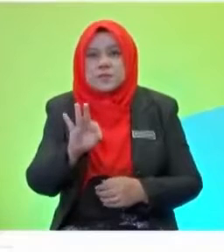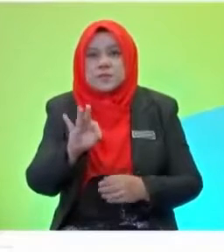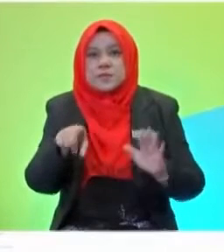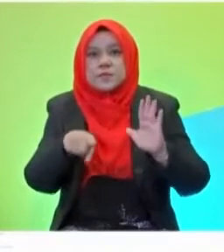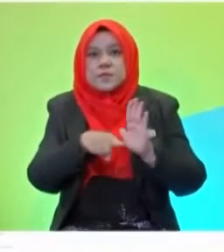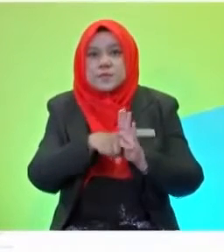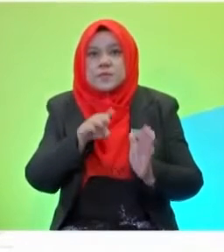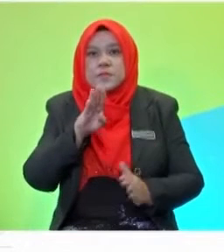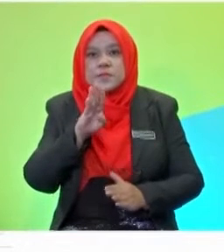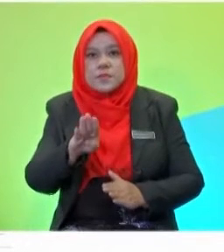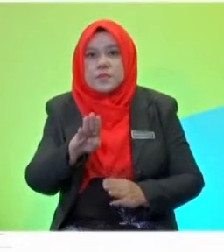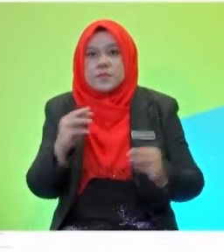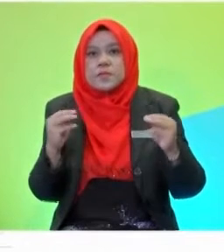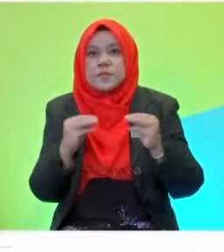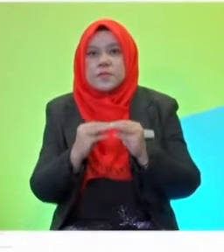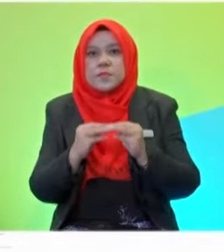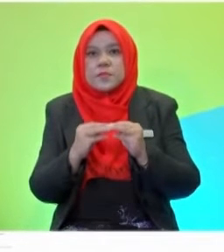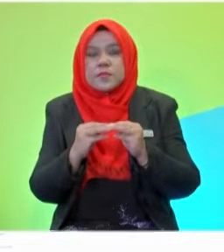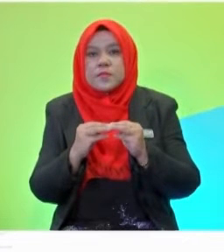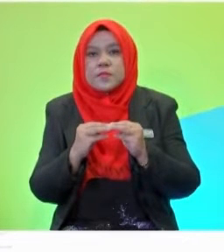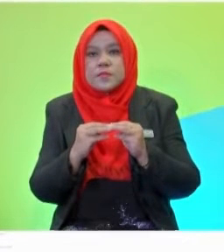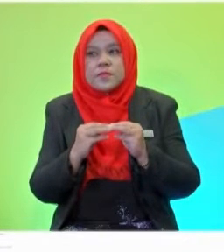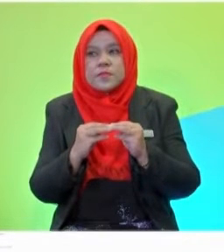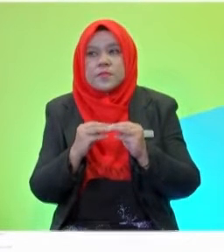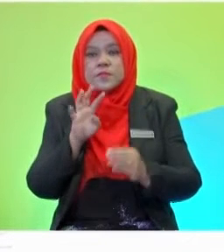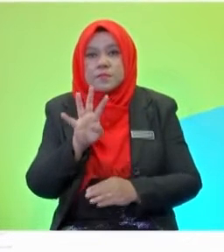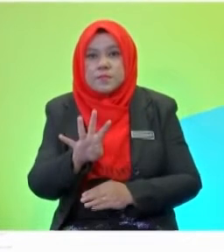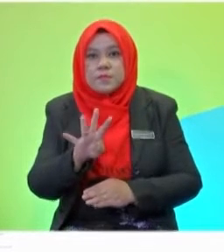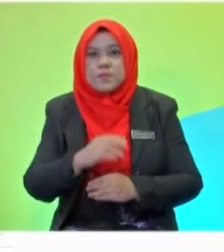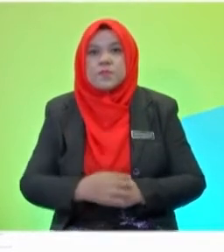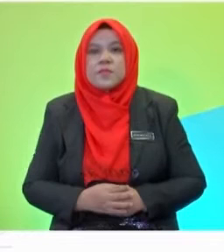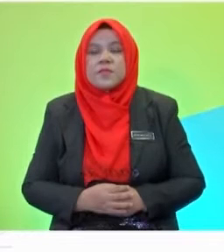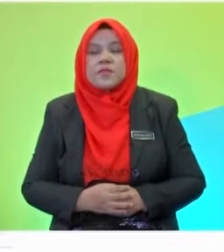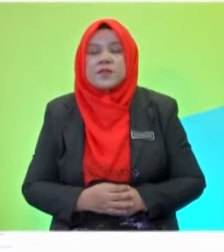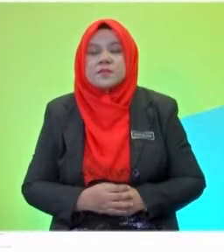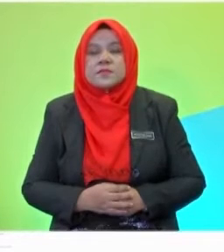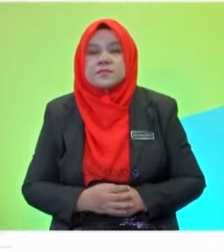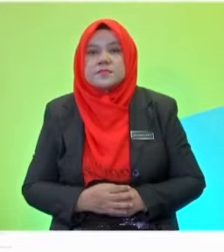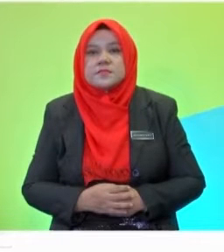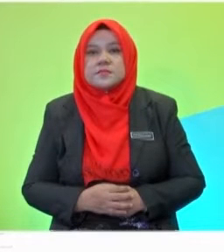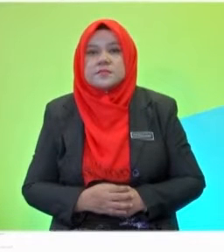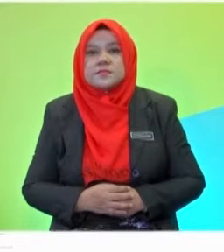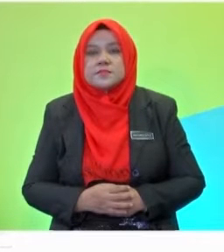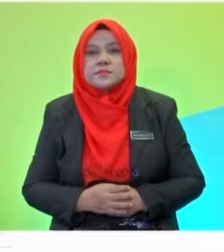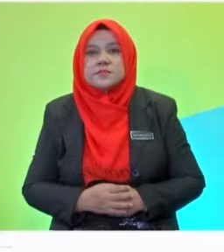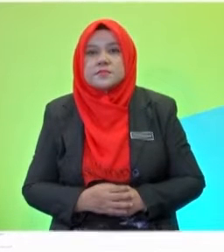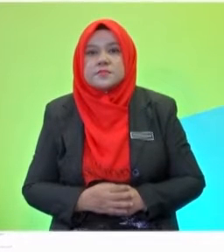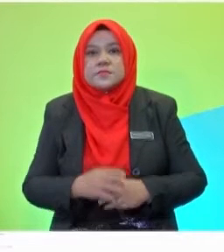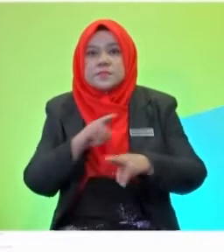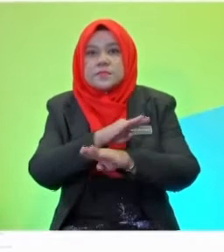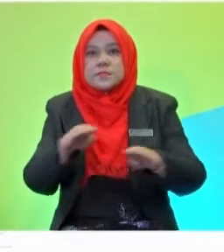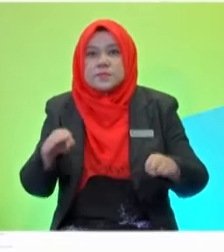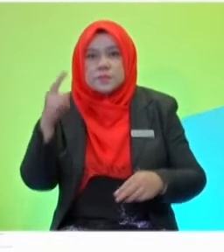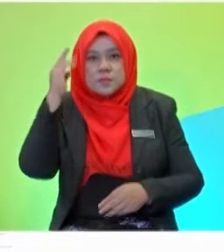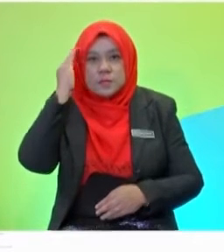B. Minus B. Equals to 4. Equals to? 4. 4. Okay. Unknown number